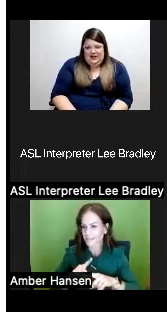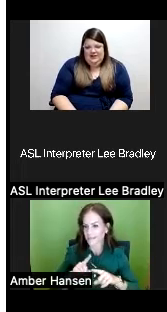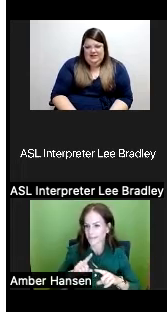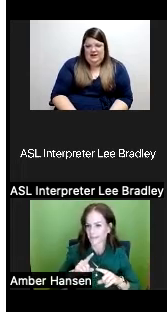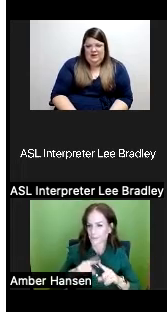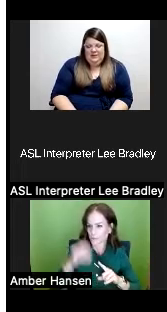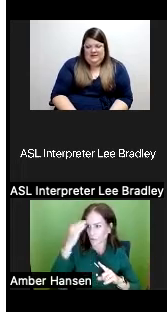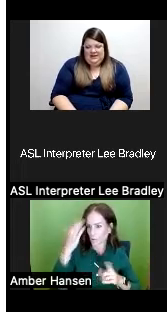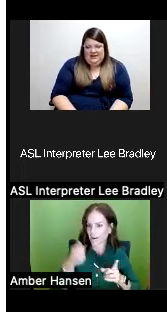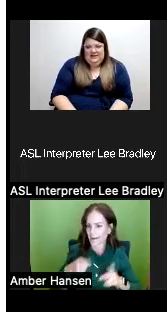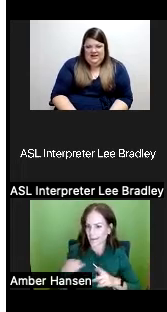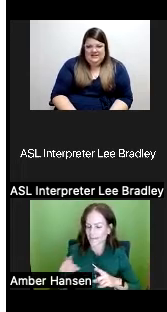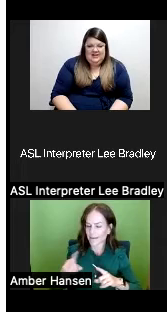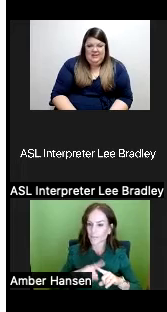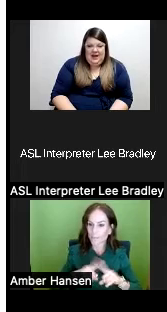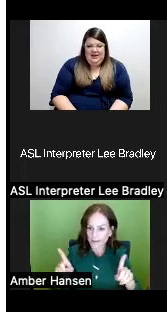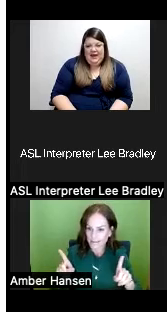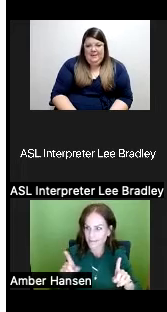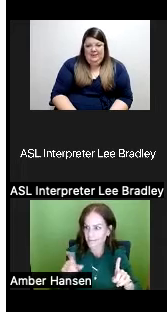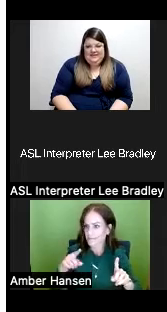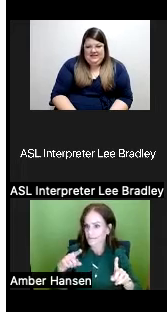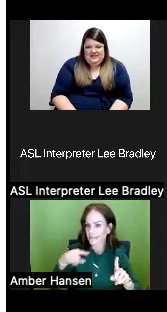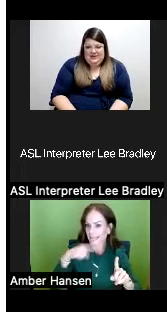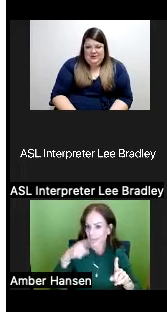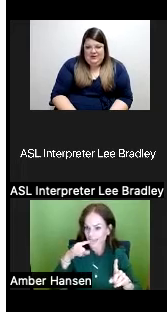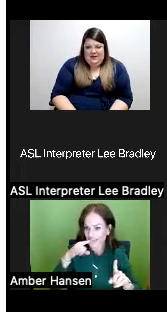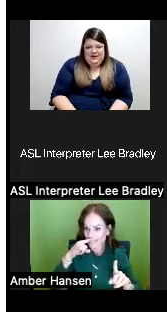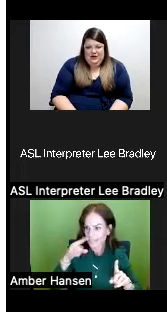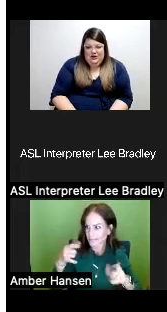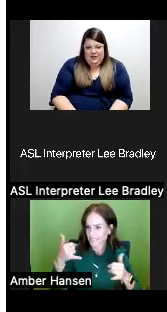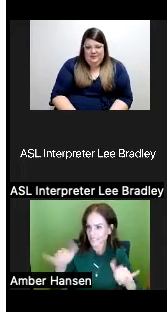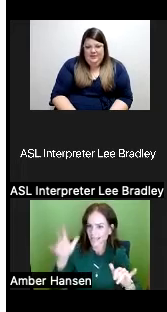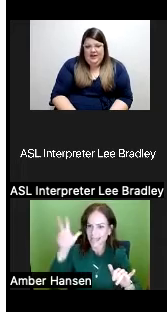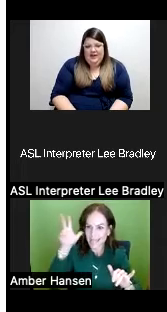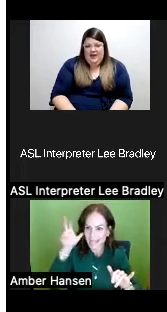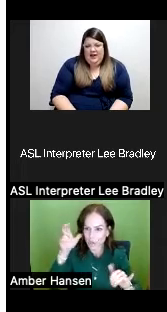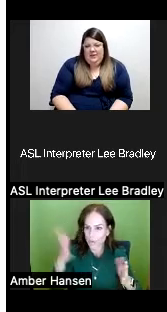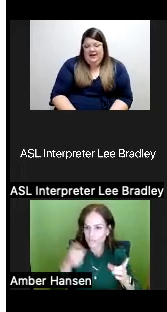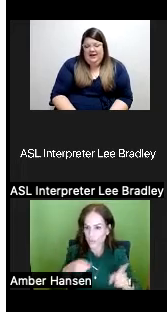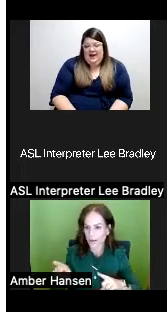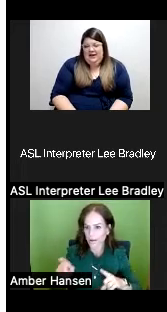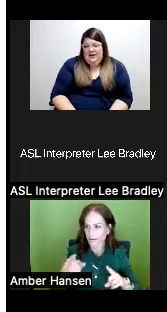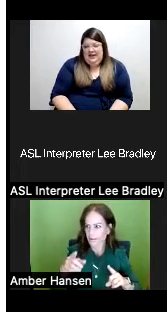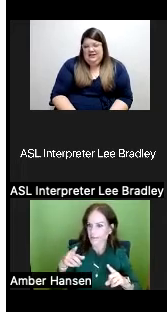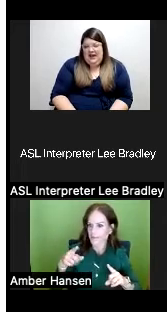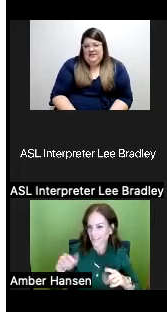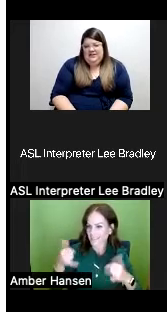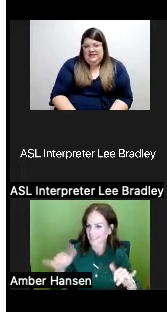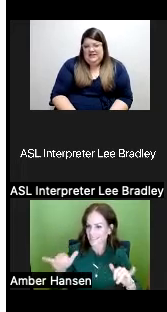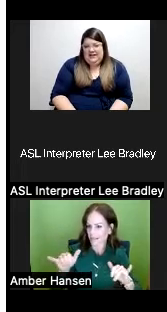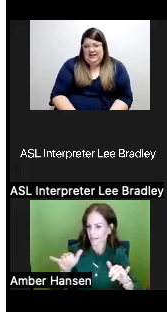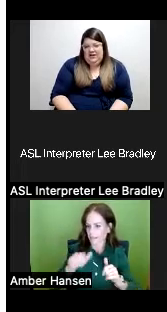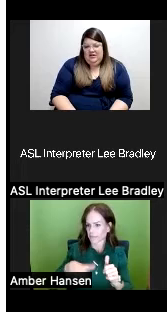they could, with busy kids. And it's not necessarily my business to see them getting in trouble. But again, hearing kids